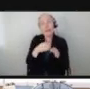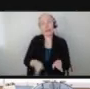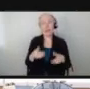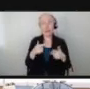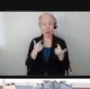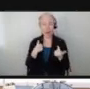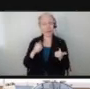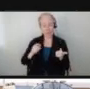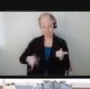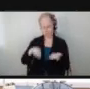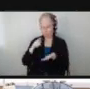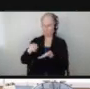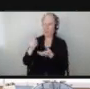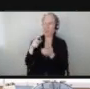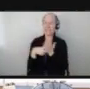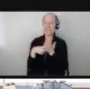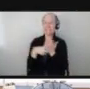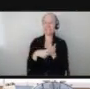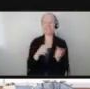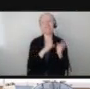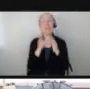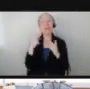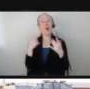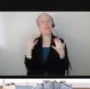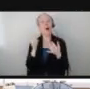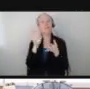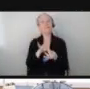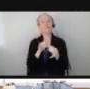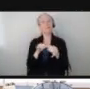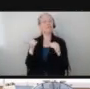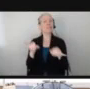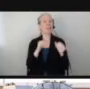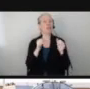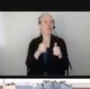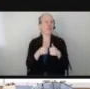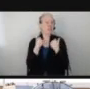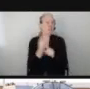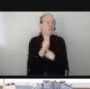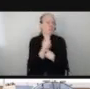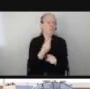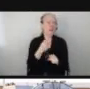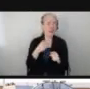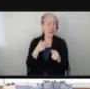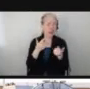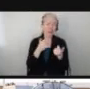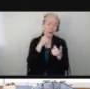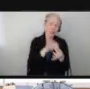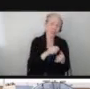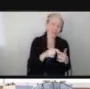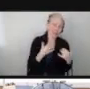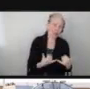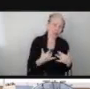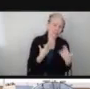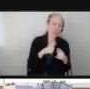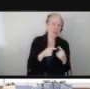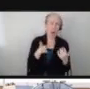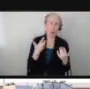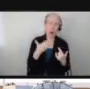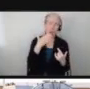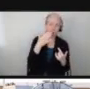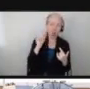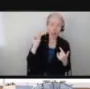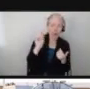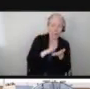This has no relevance to current events, but I want there to be good food up there. I want there to be good bathrooms, good recreations, good senses of